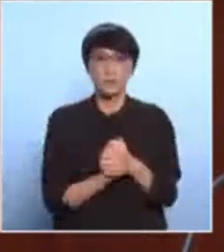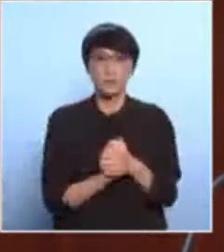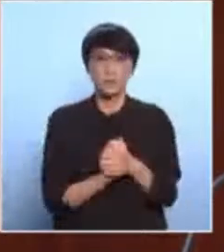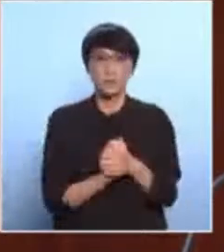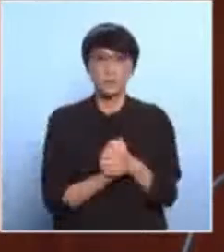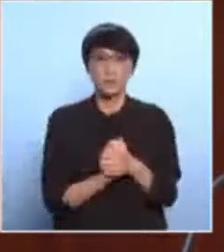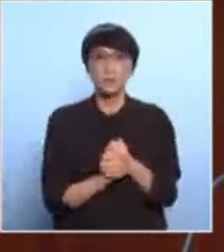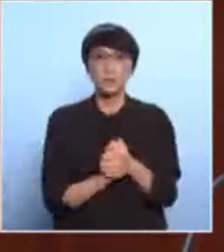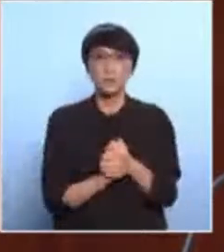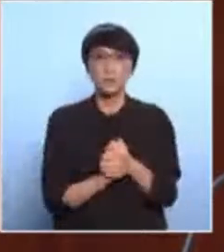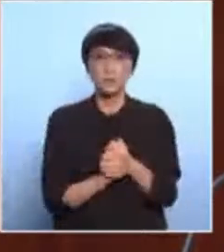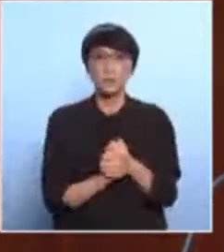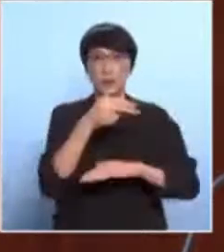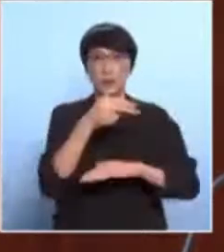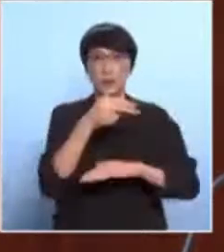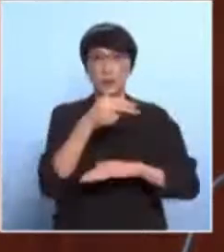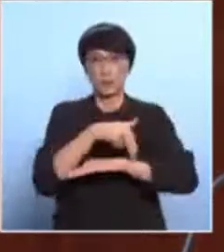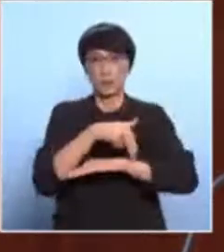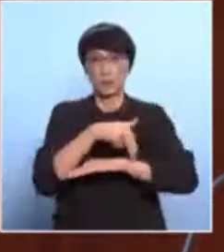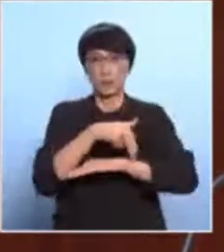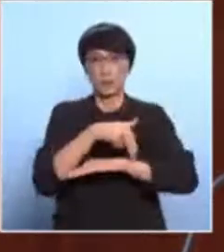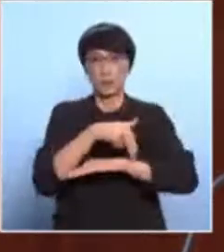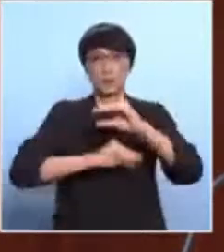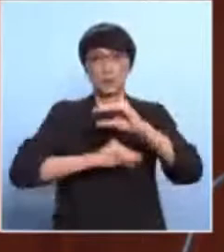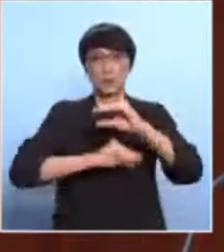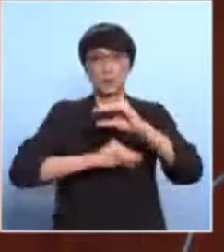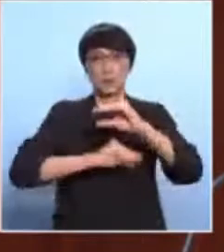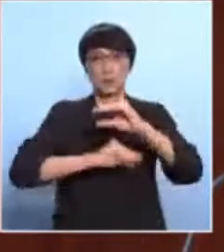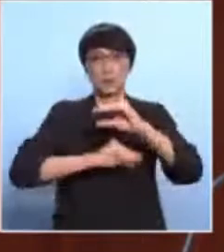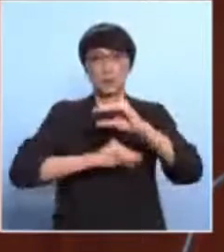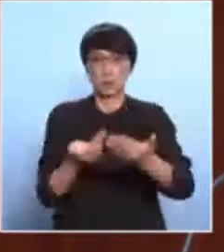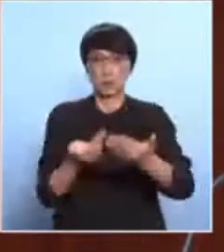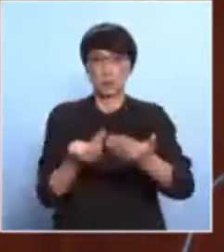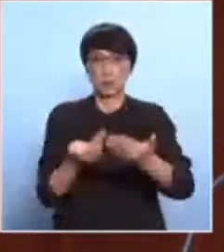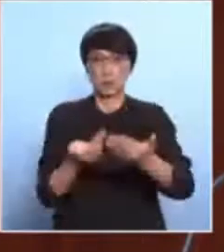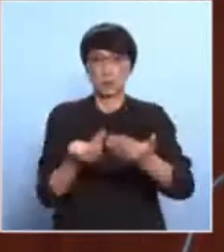1. Fully embrace the planning-led redevelopment approach.